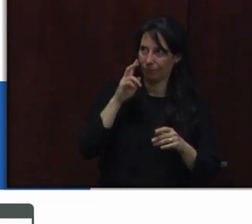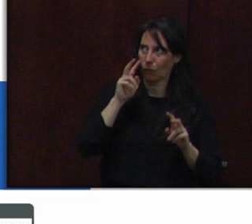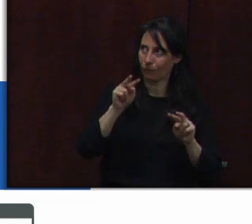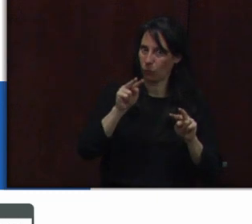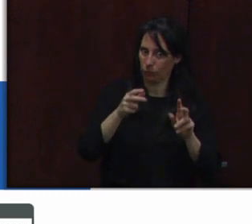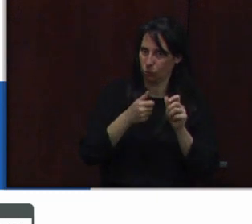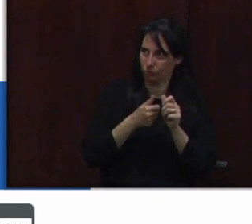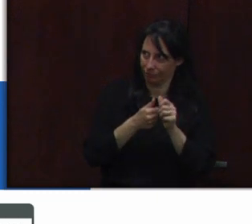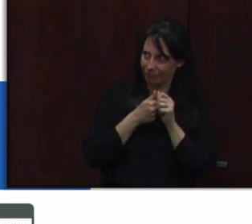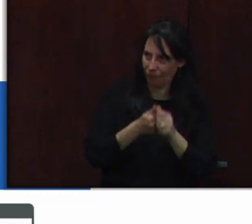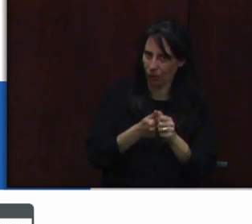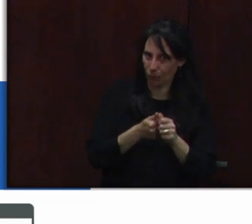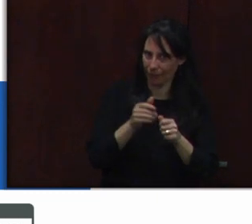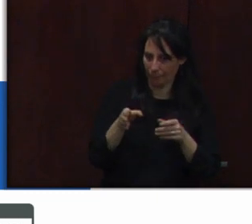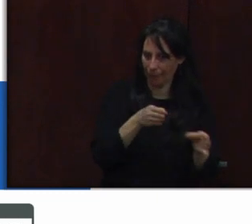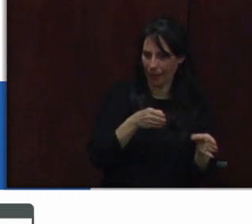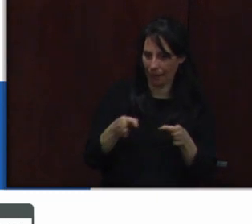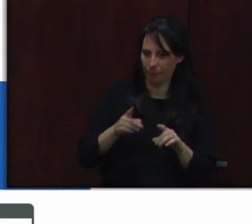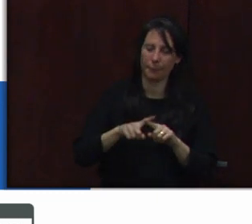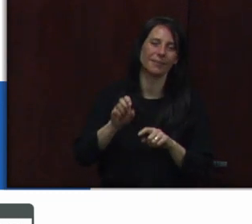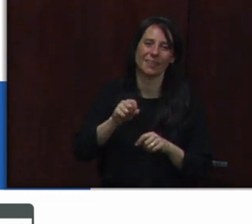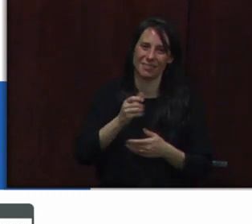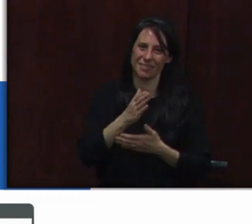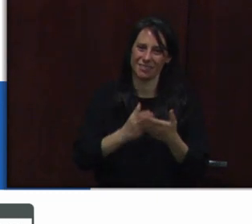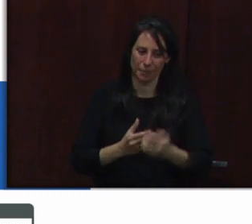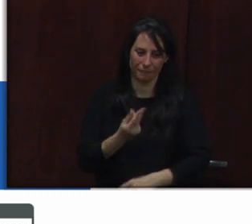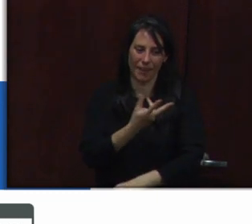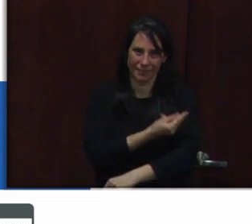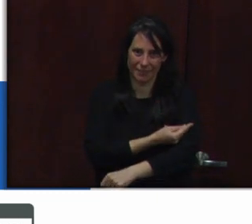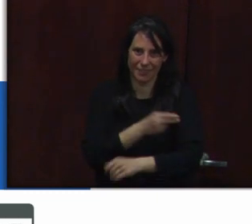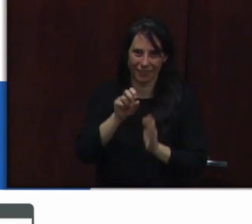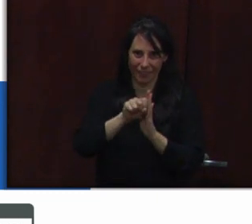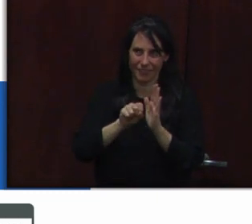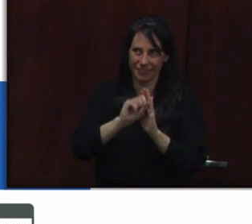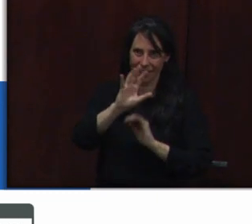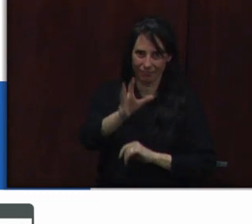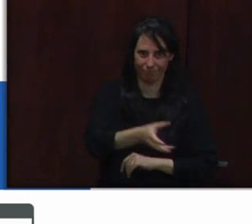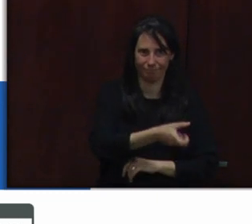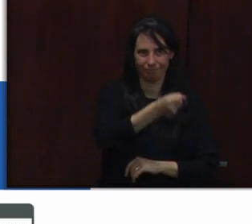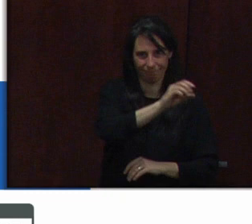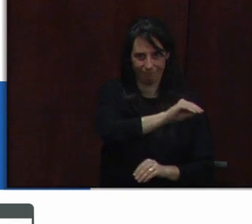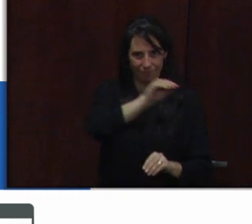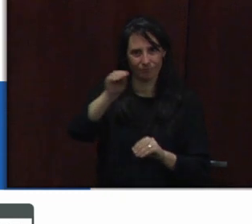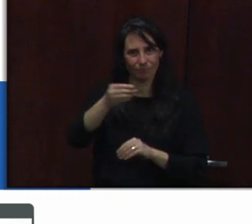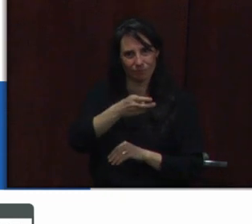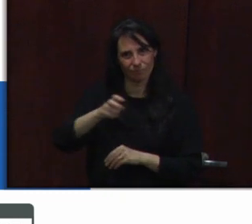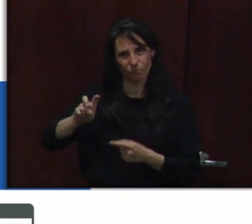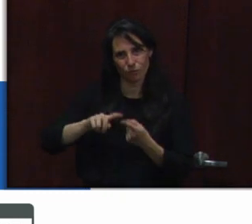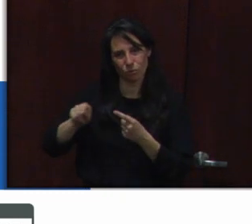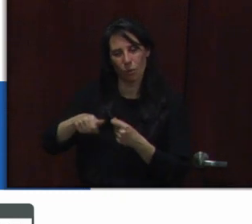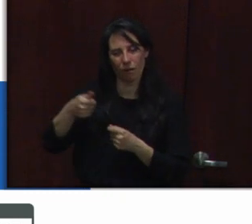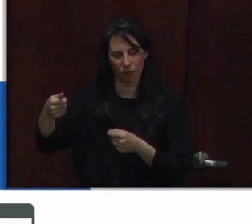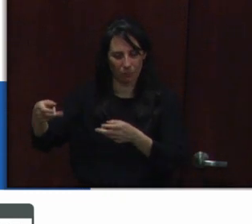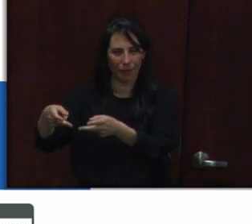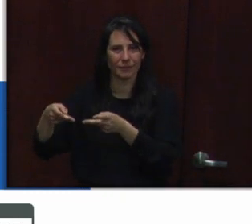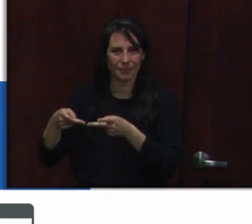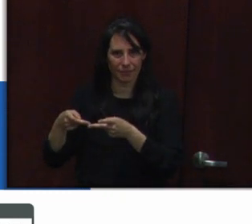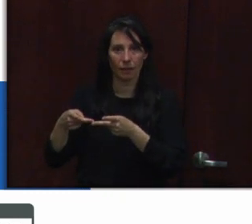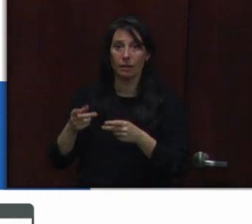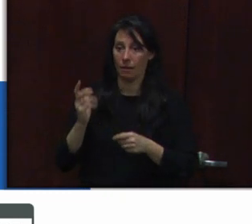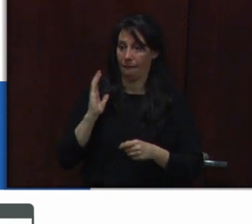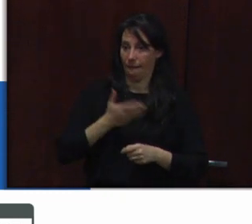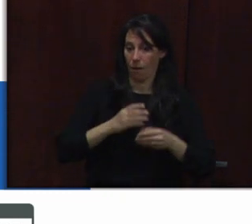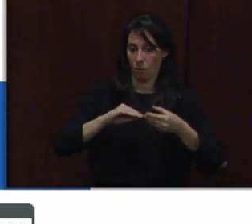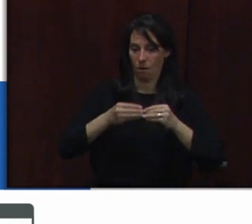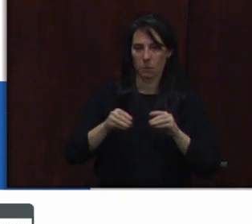to larger sites to be able to push it out very quickly. Okay. We did not see a decrease. We got our